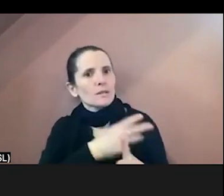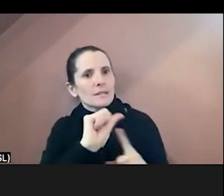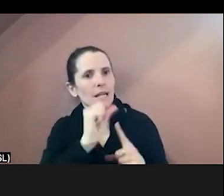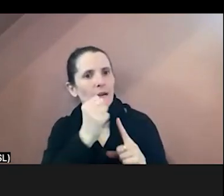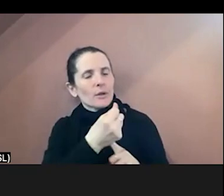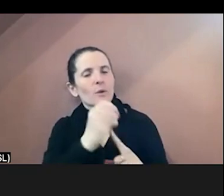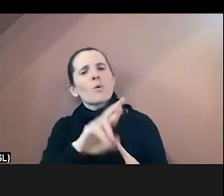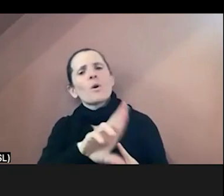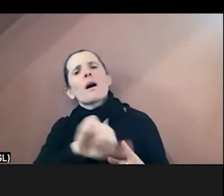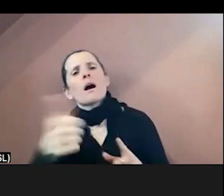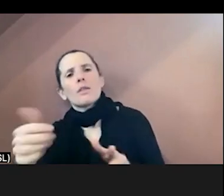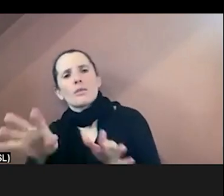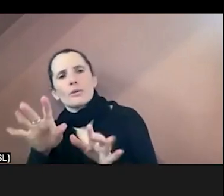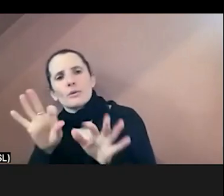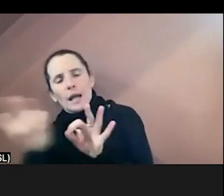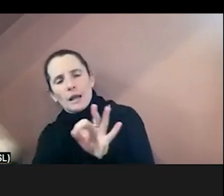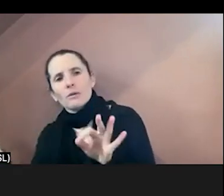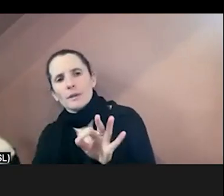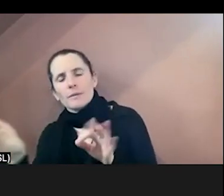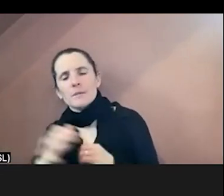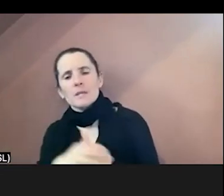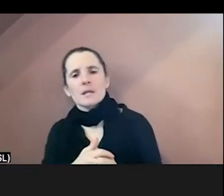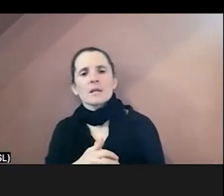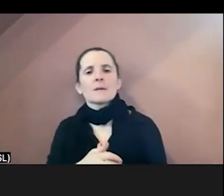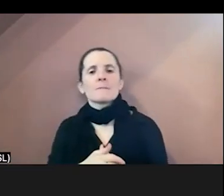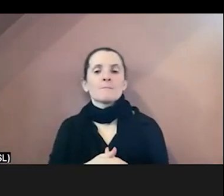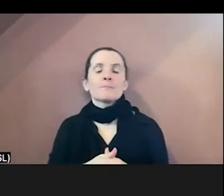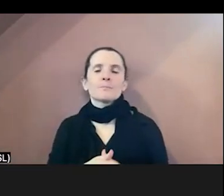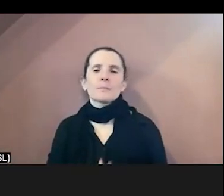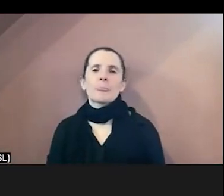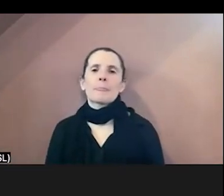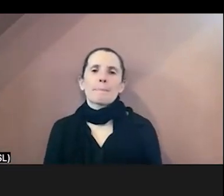because I was the first to do this. Other